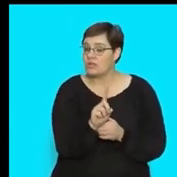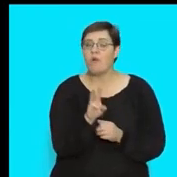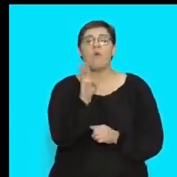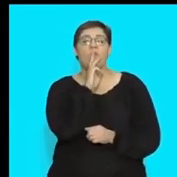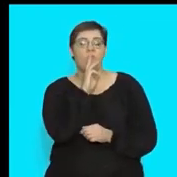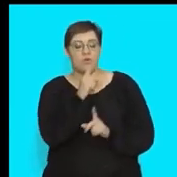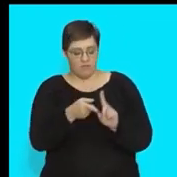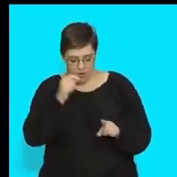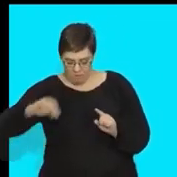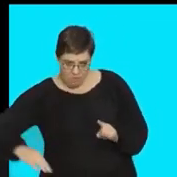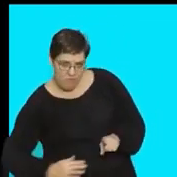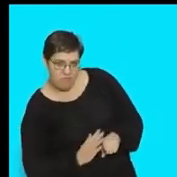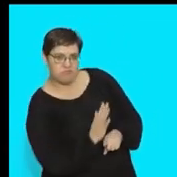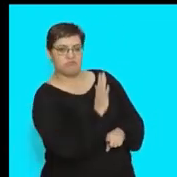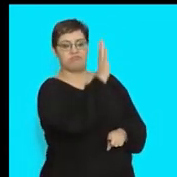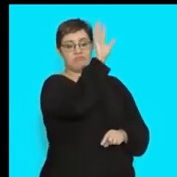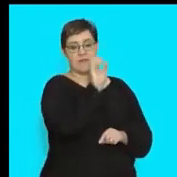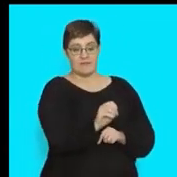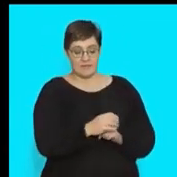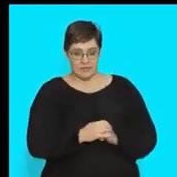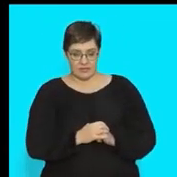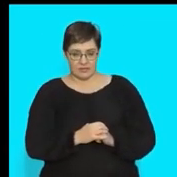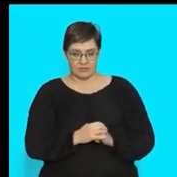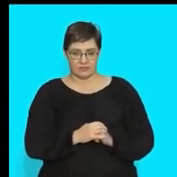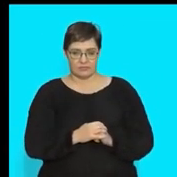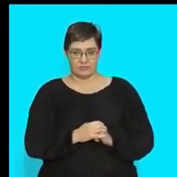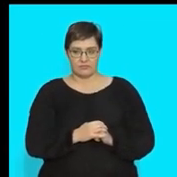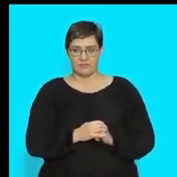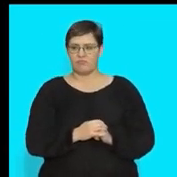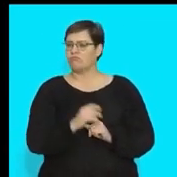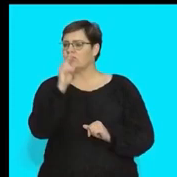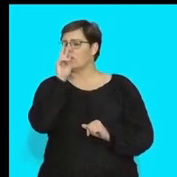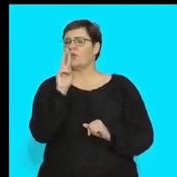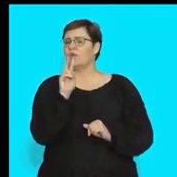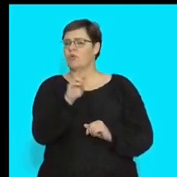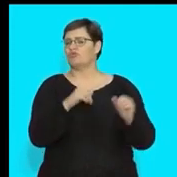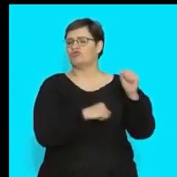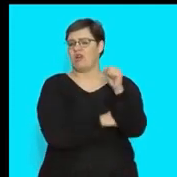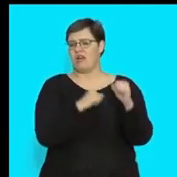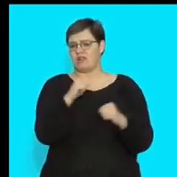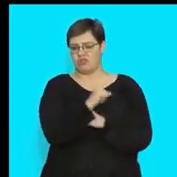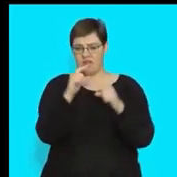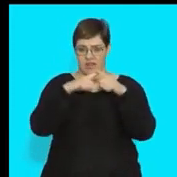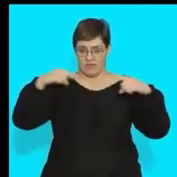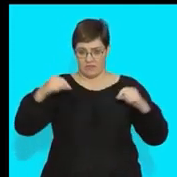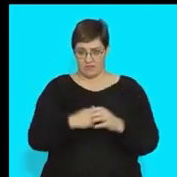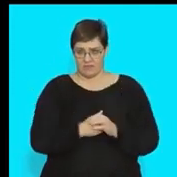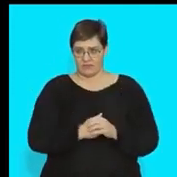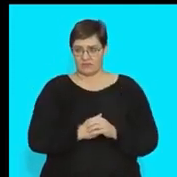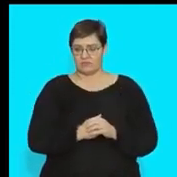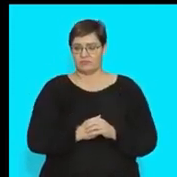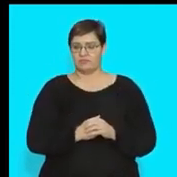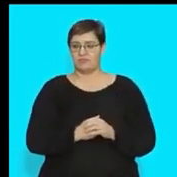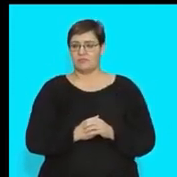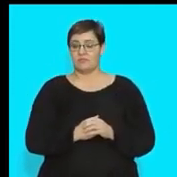coming up from the root. So now let's have a look at the structure of a leaf. So guys,